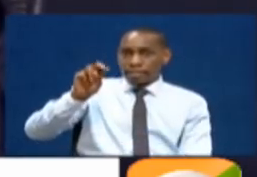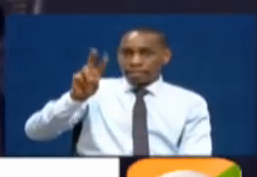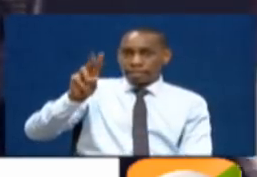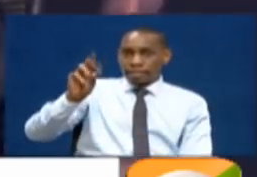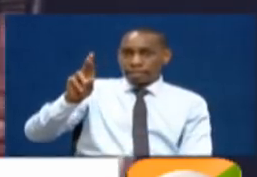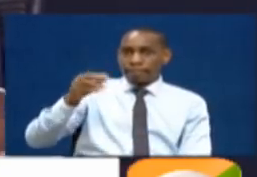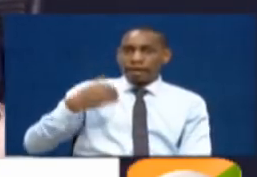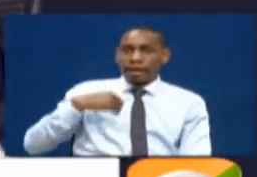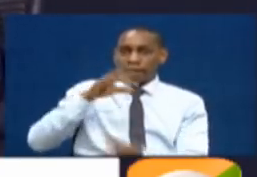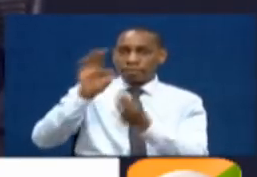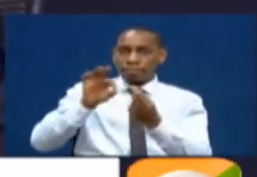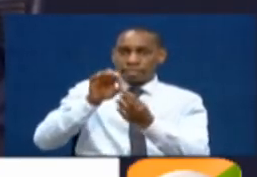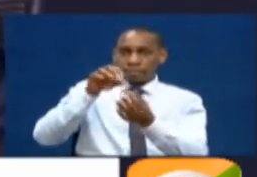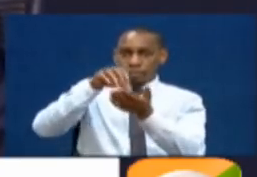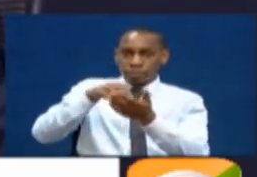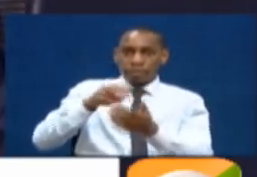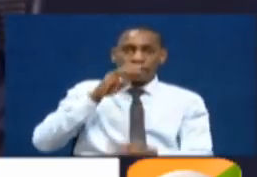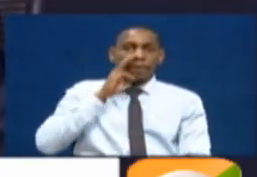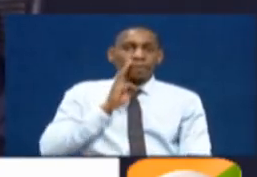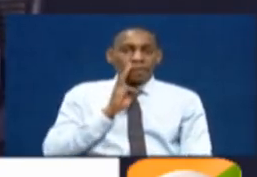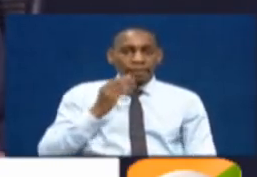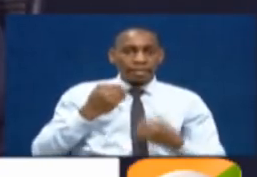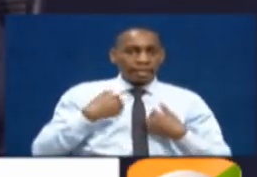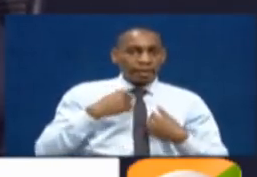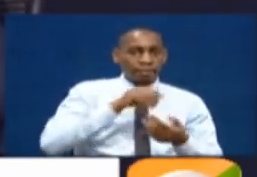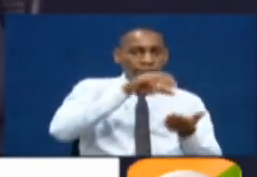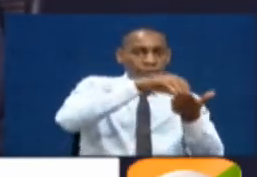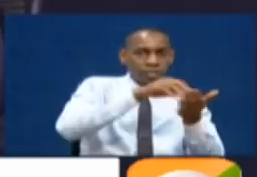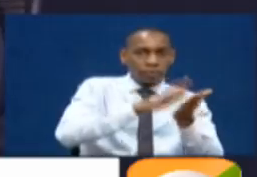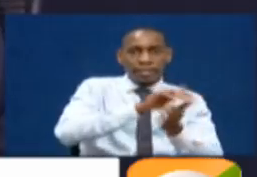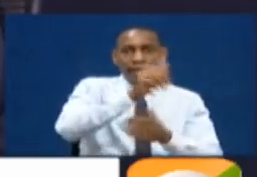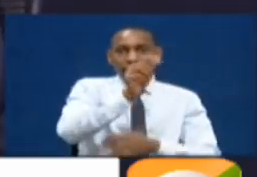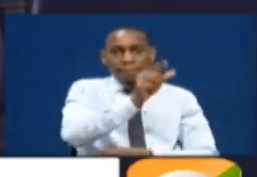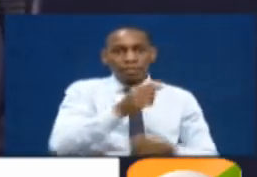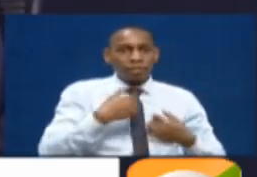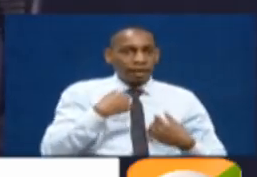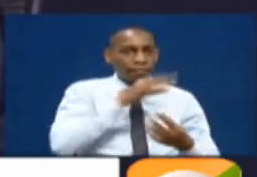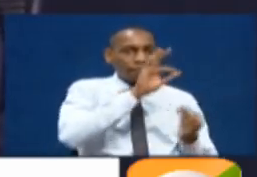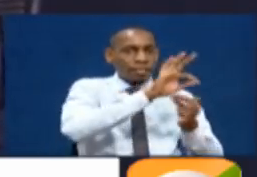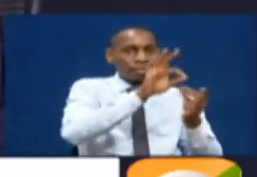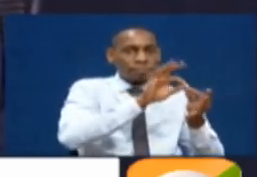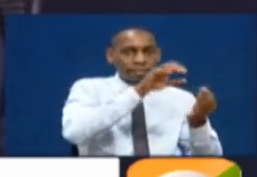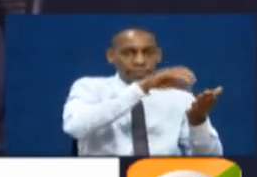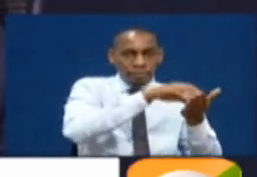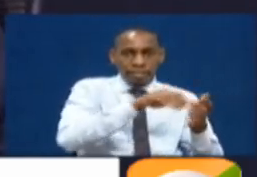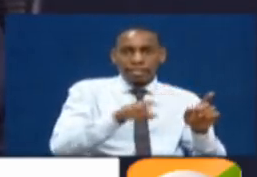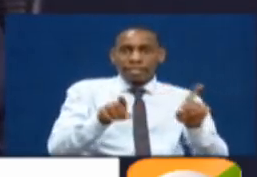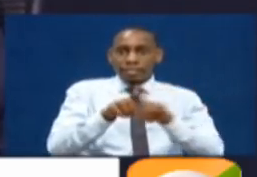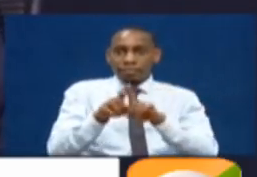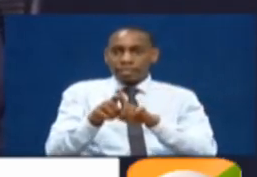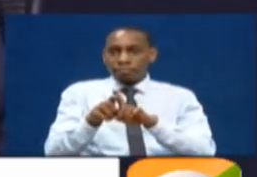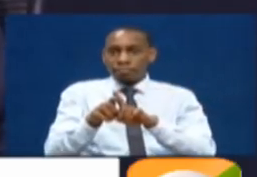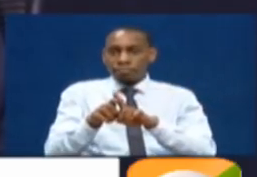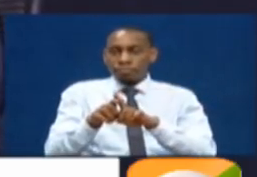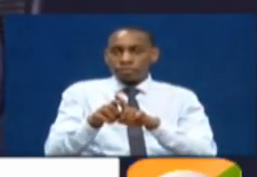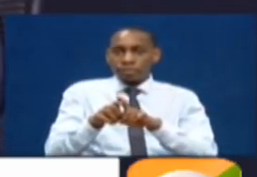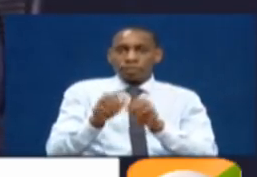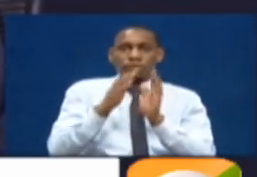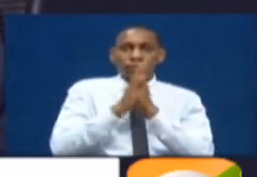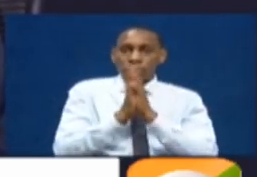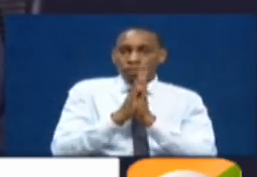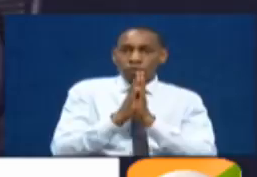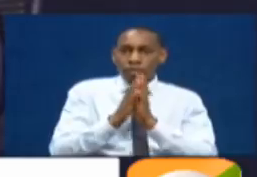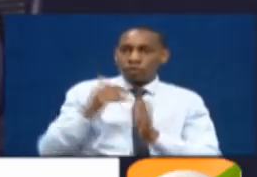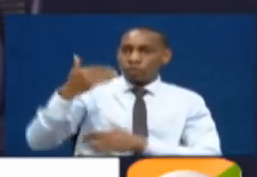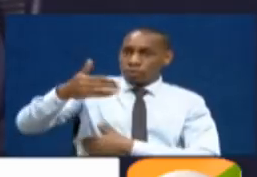position, Mudavadi is going to hold this position, and so is going to hold that position, and we are spending all the time, the headlines